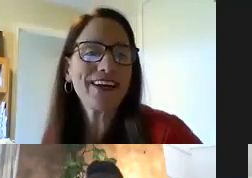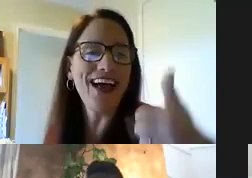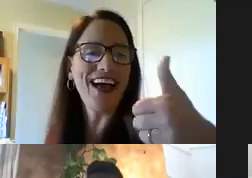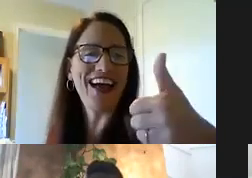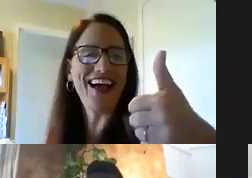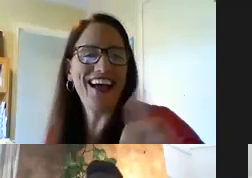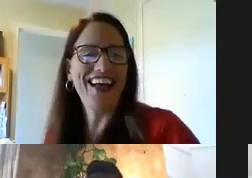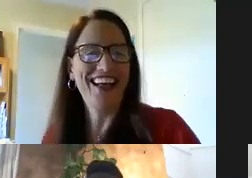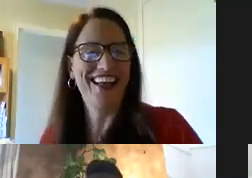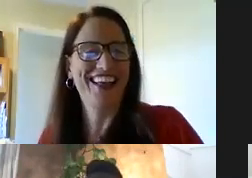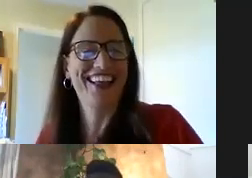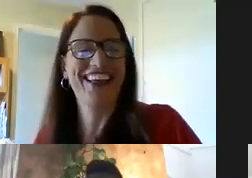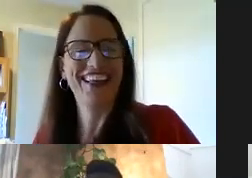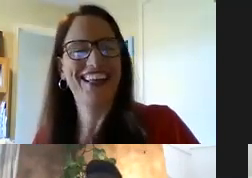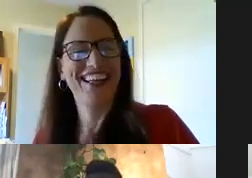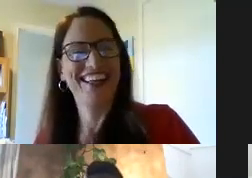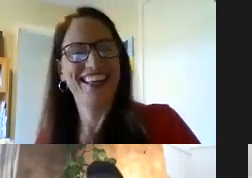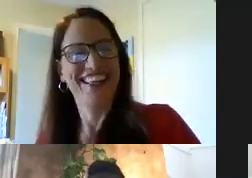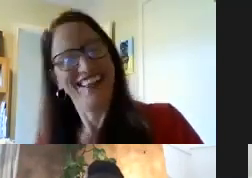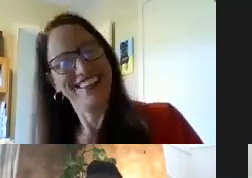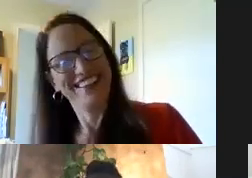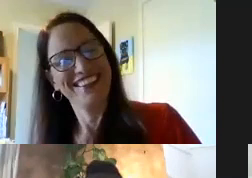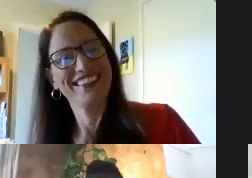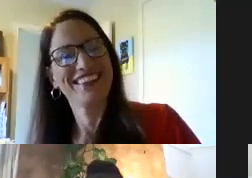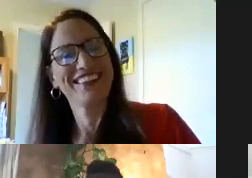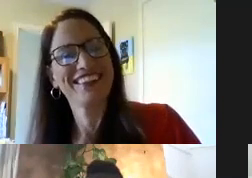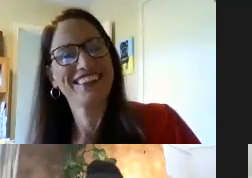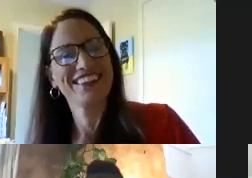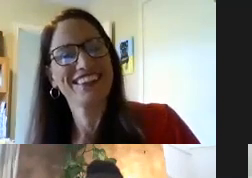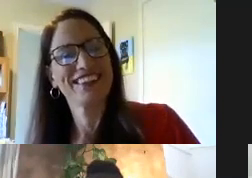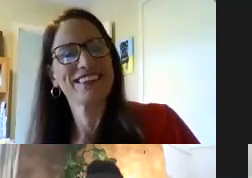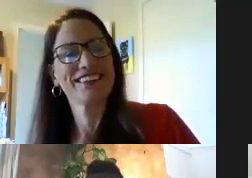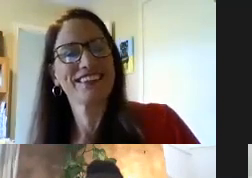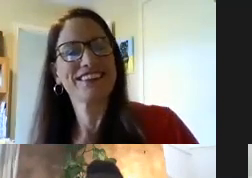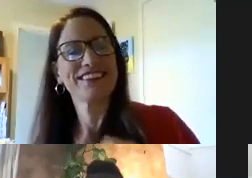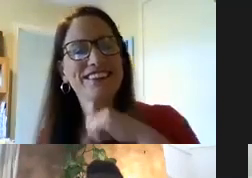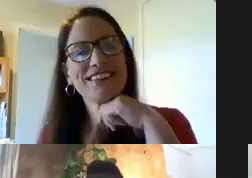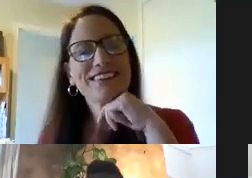Facebook. I'm trying to find my snippet here.